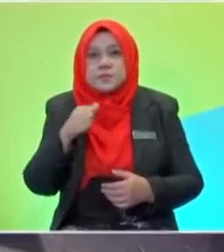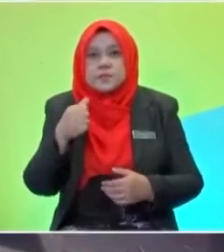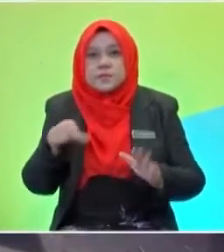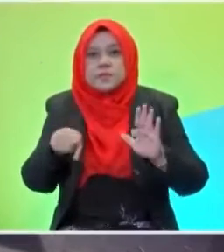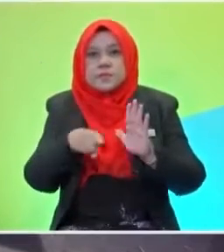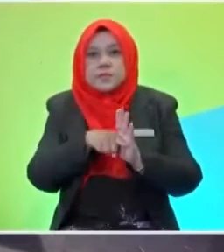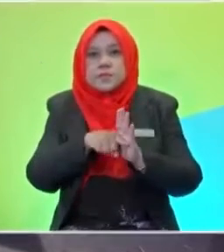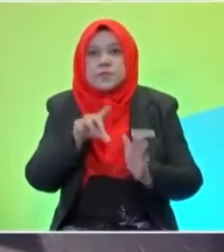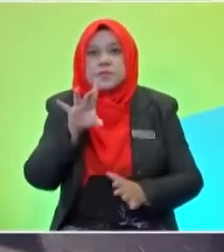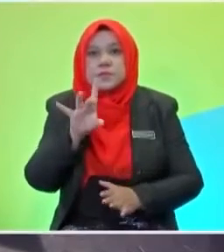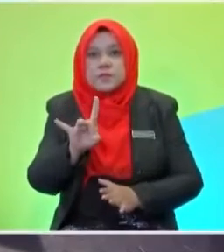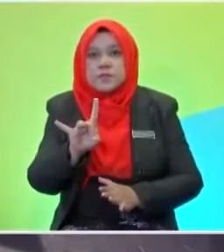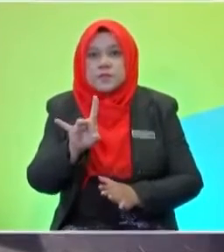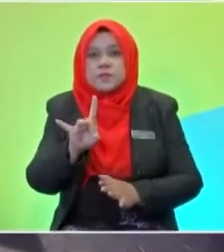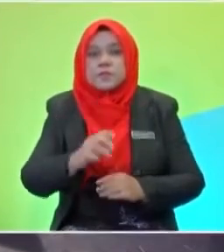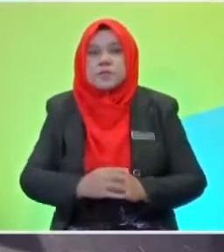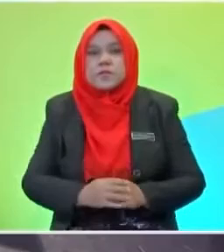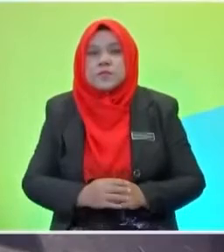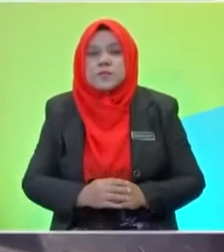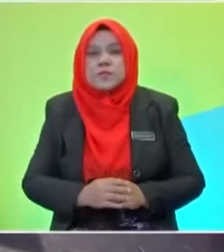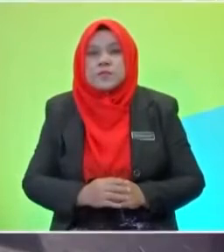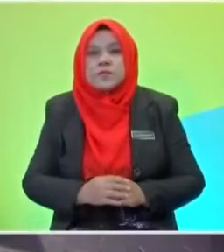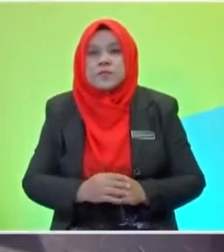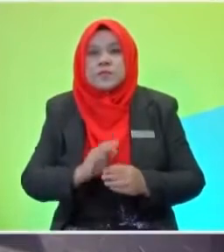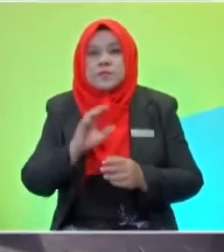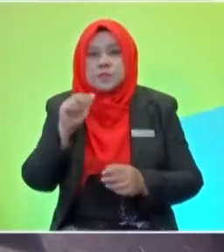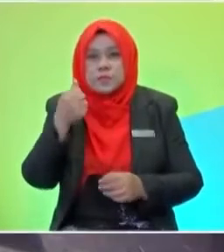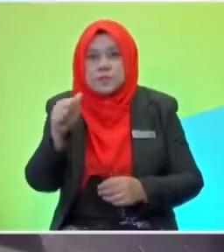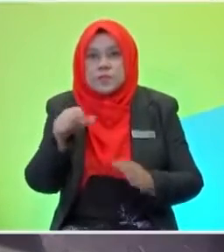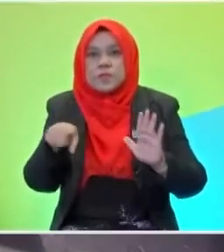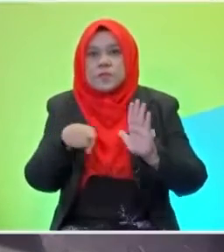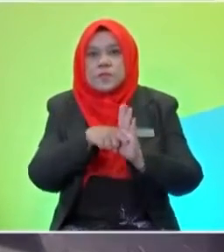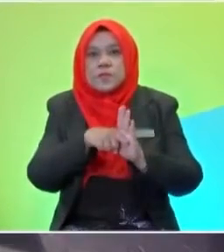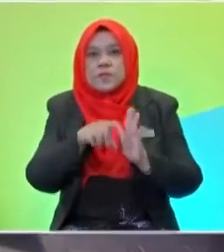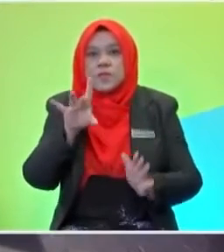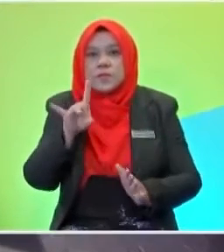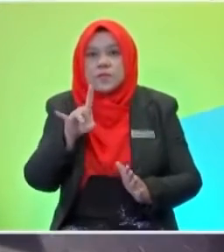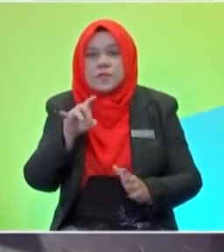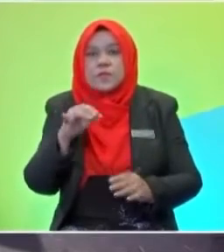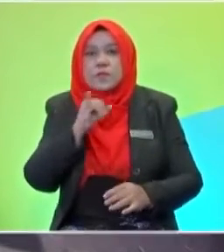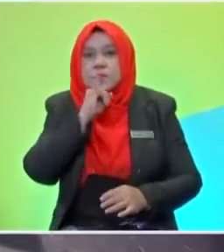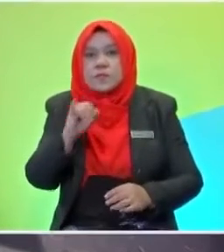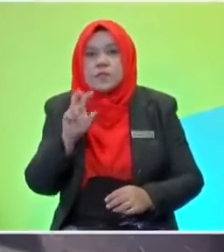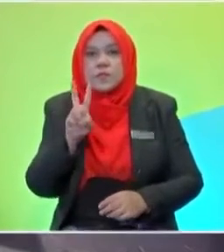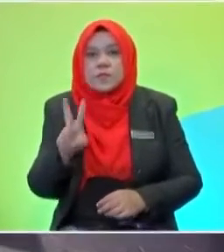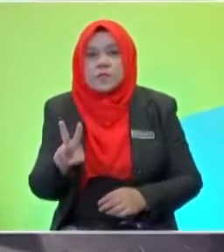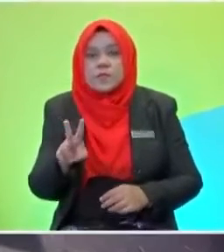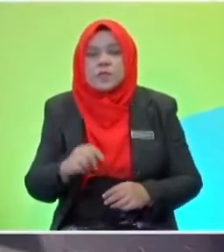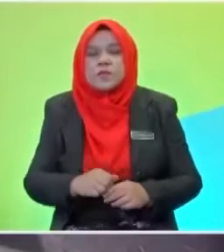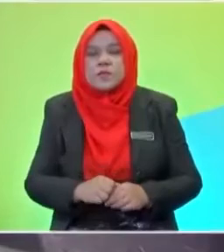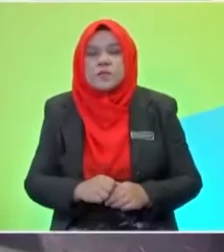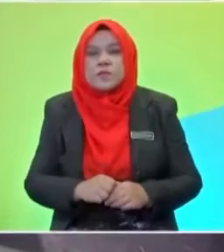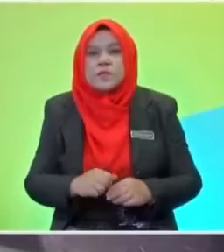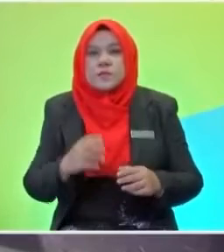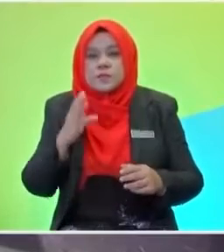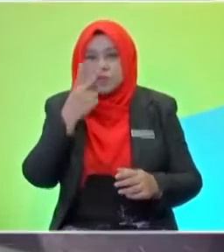minus 8. Oh. Yeah, so 10 minus 8 is 2. Okay, A is equivalent to 2. Now,